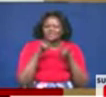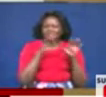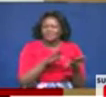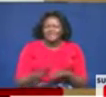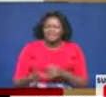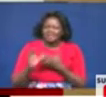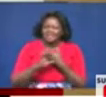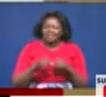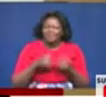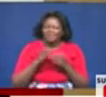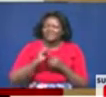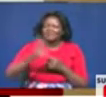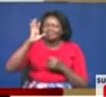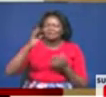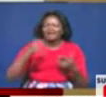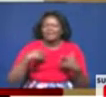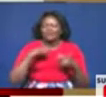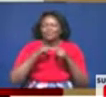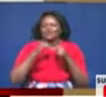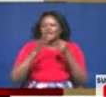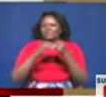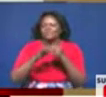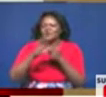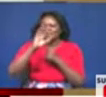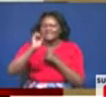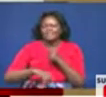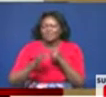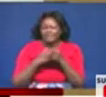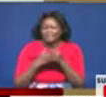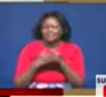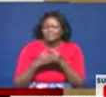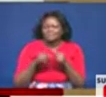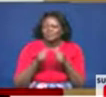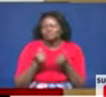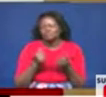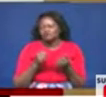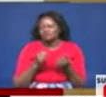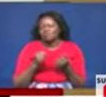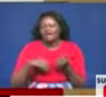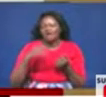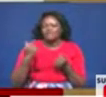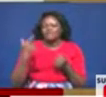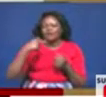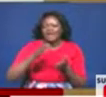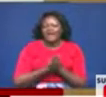inflation hit a record high of 8.5% in August, attributed to high fuel and food prices.